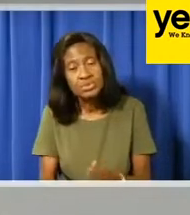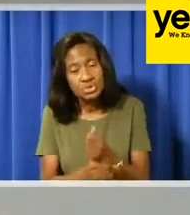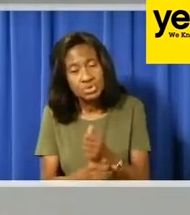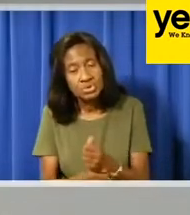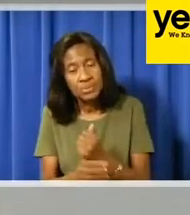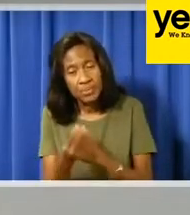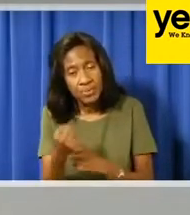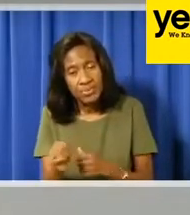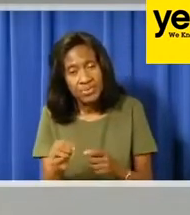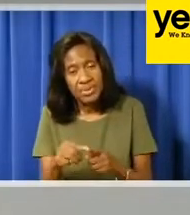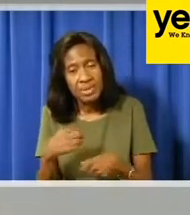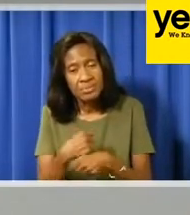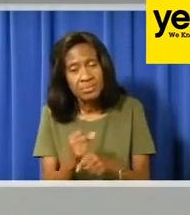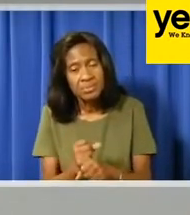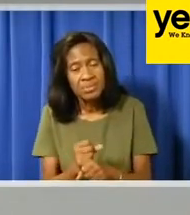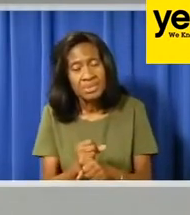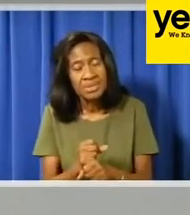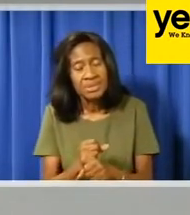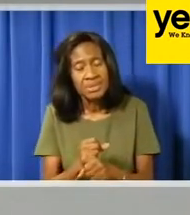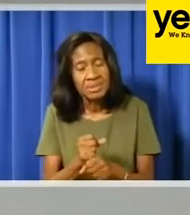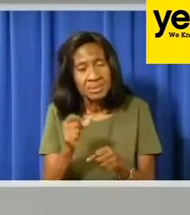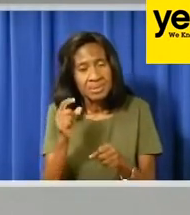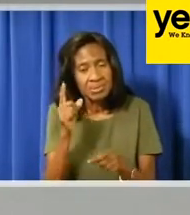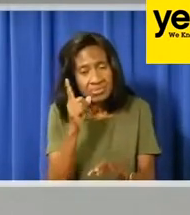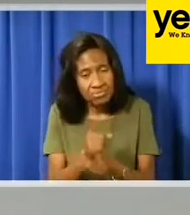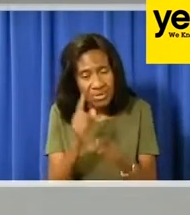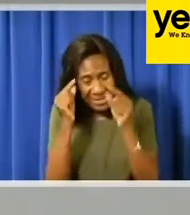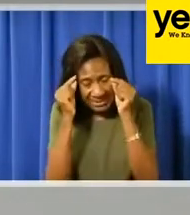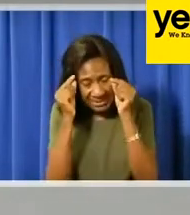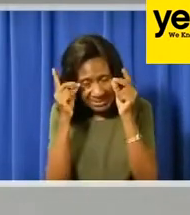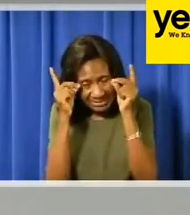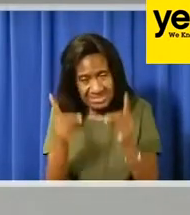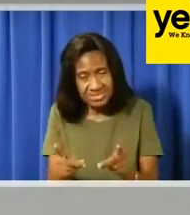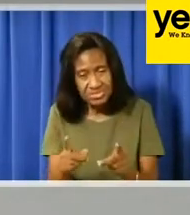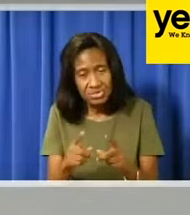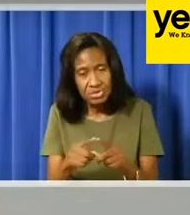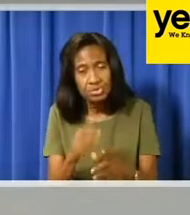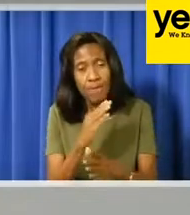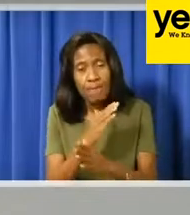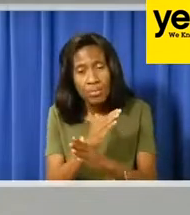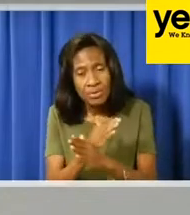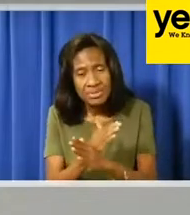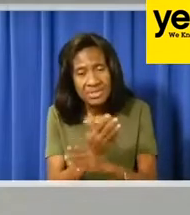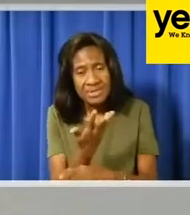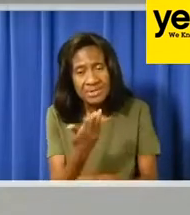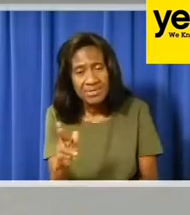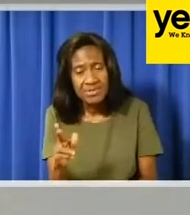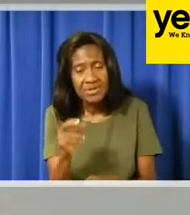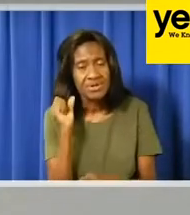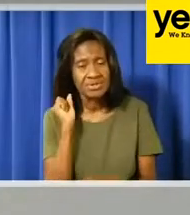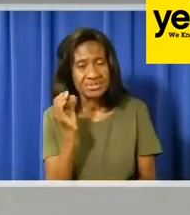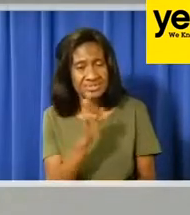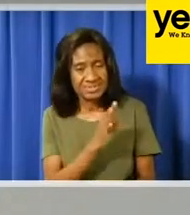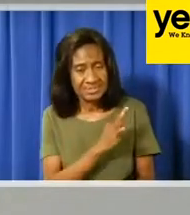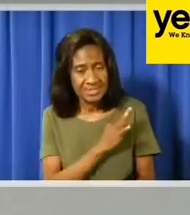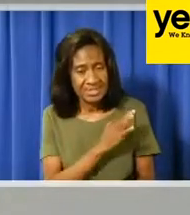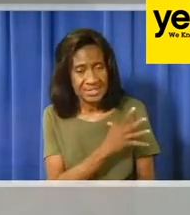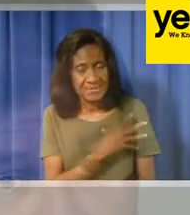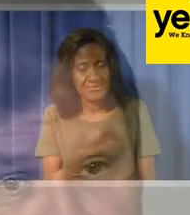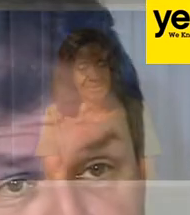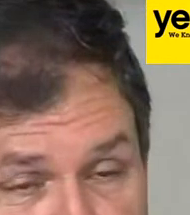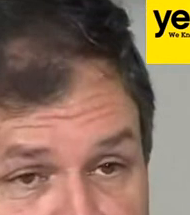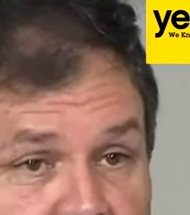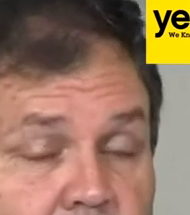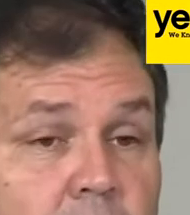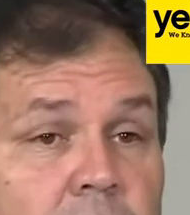decision that they feel is best to protect their staff and their other customers and their